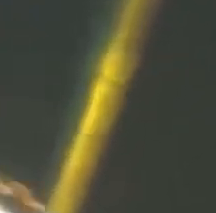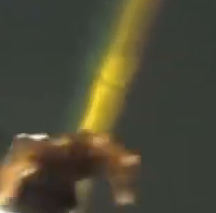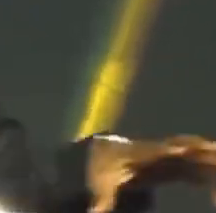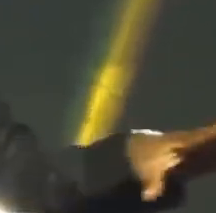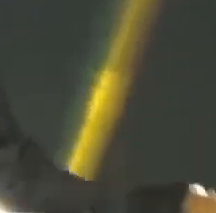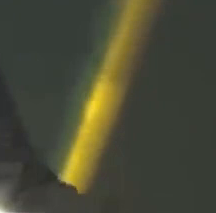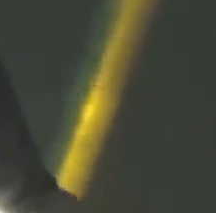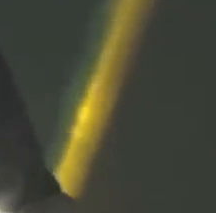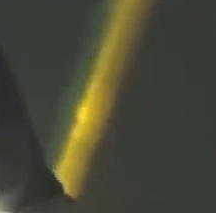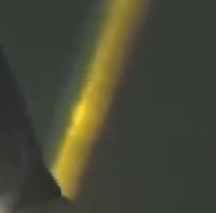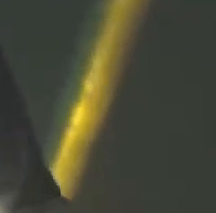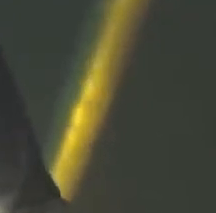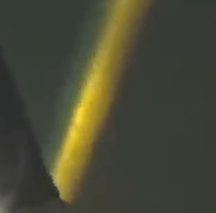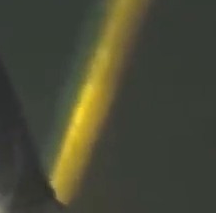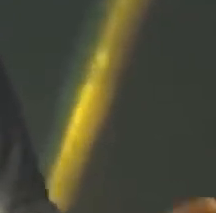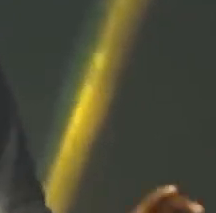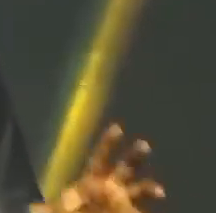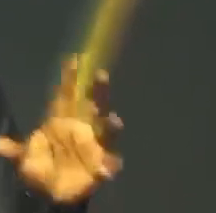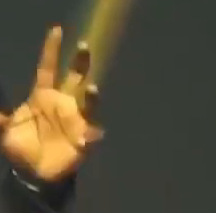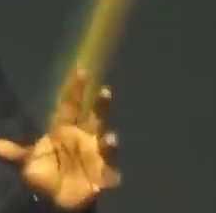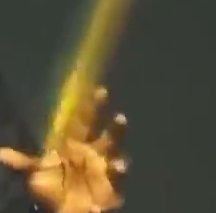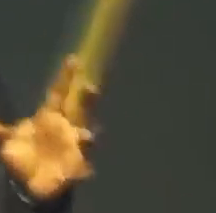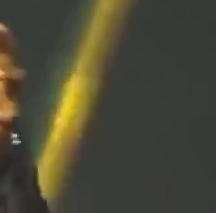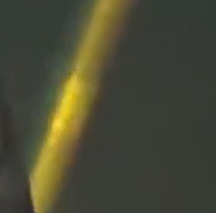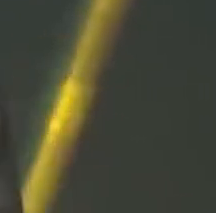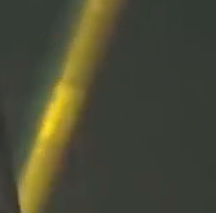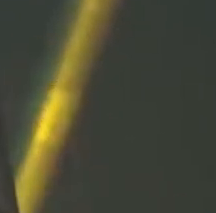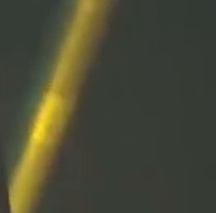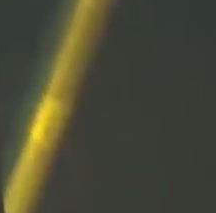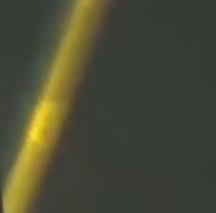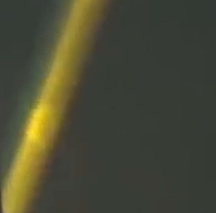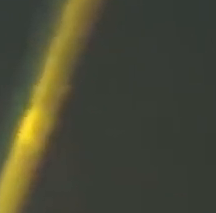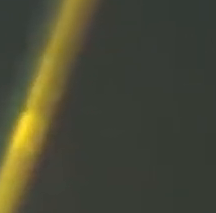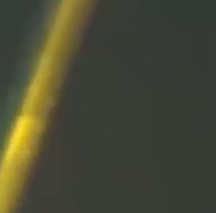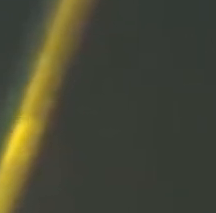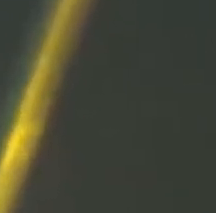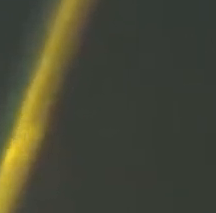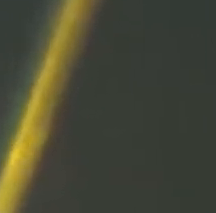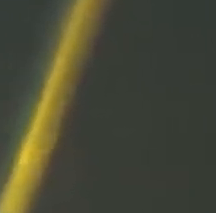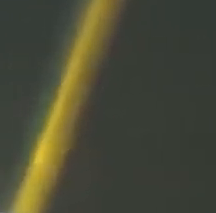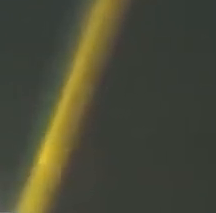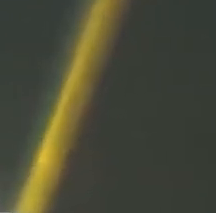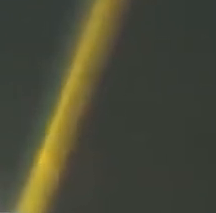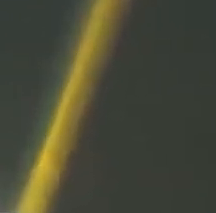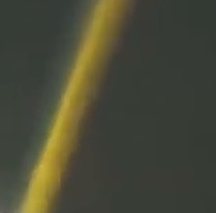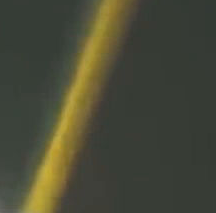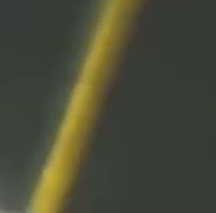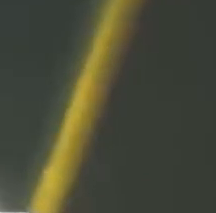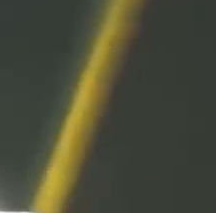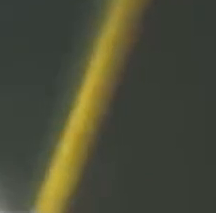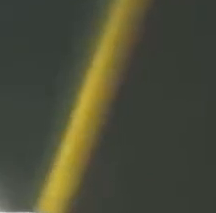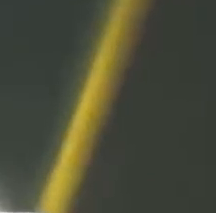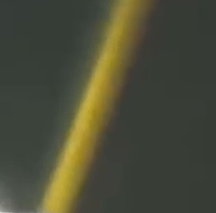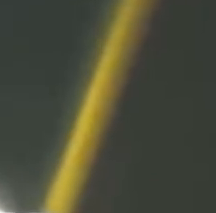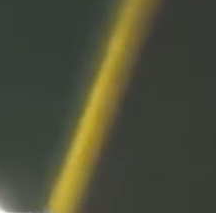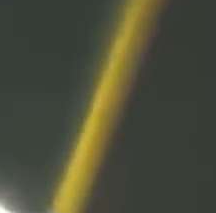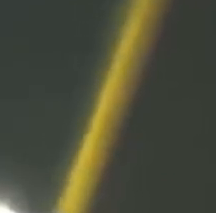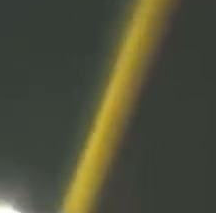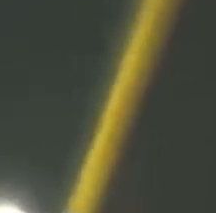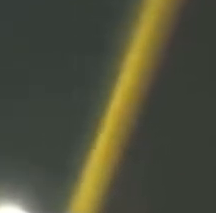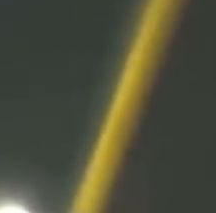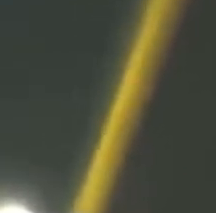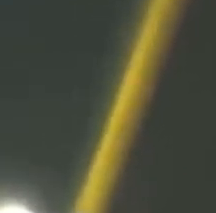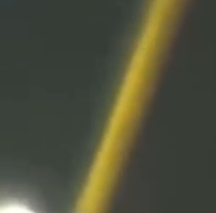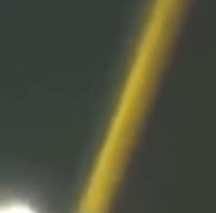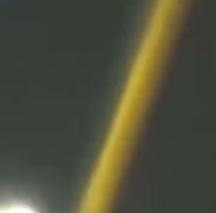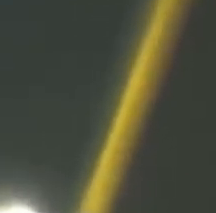several channels that have been used by God to communicate his will and his intent that we